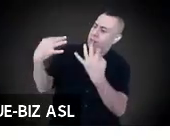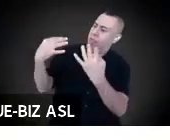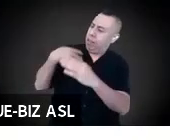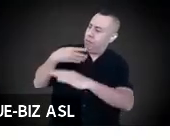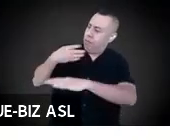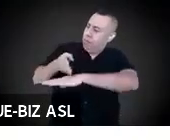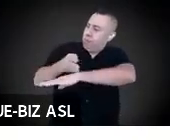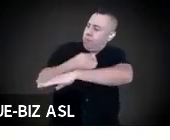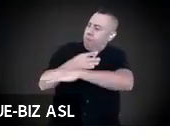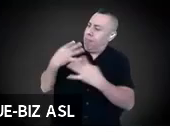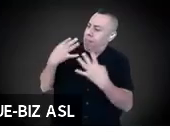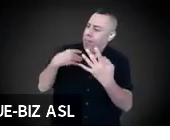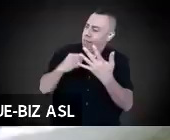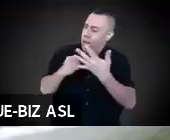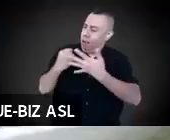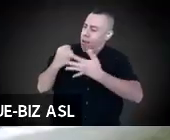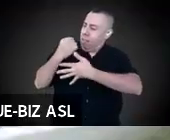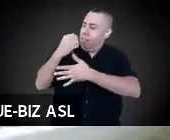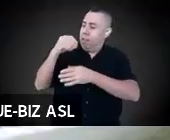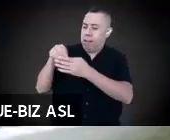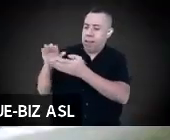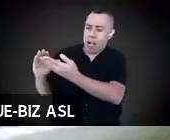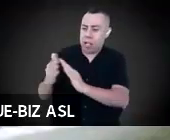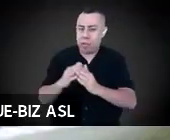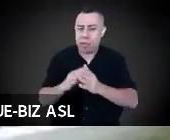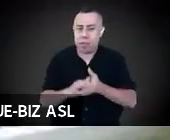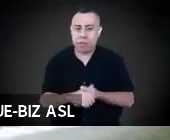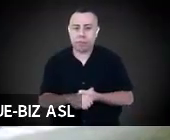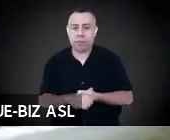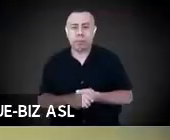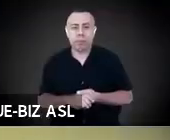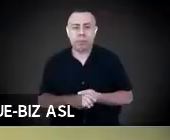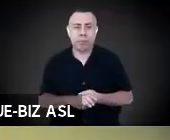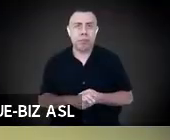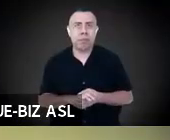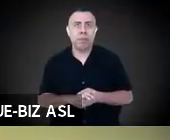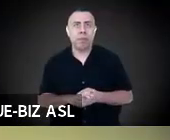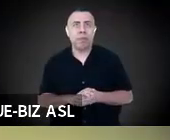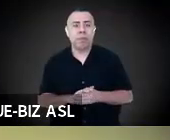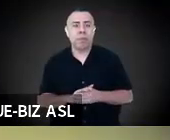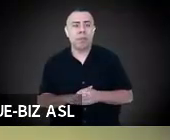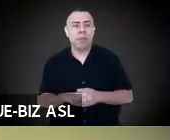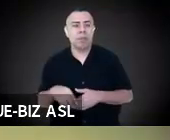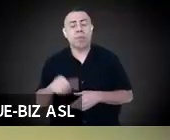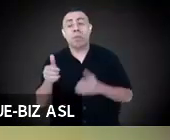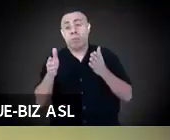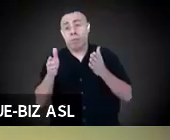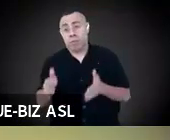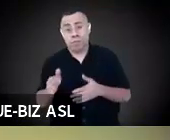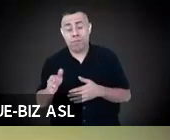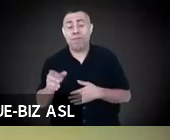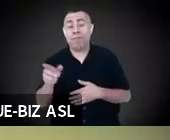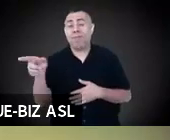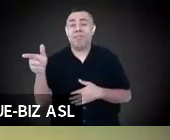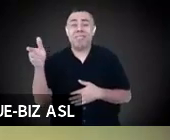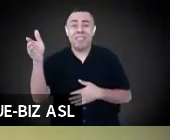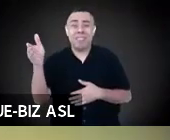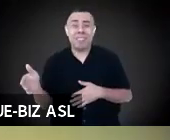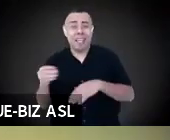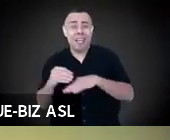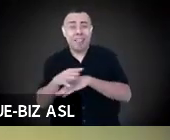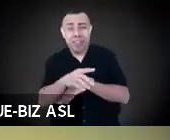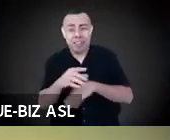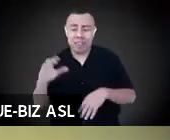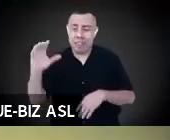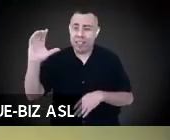to the community. Yeah, it's right. Another side effect of capitalism, because these people are trying to get money to support their